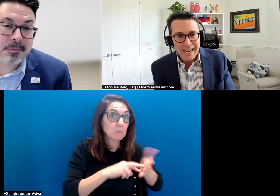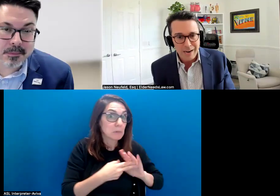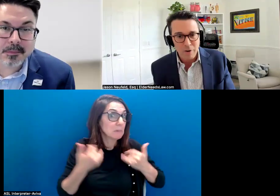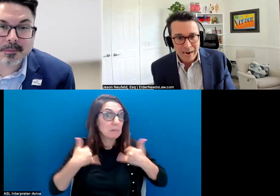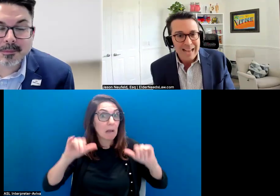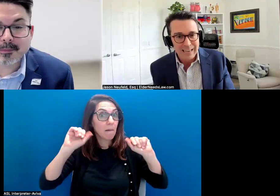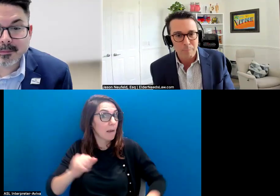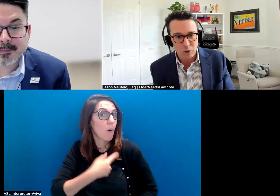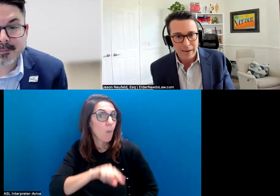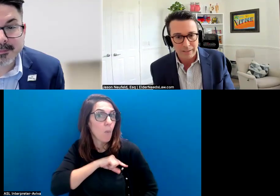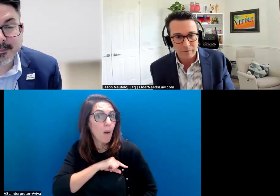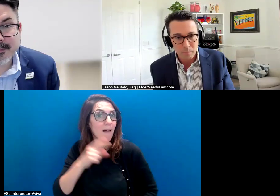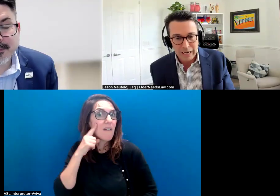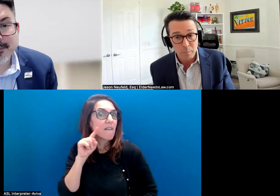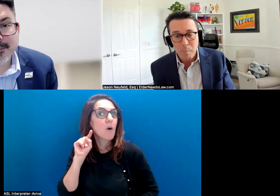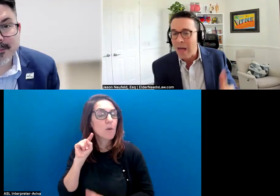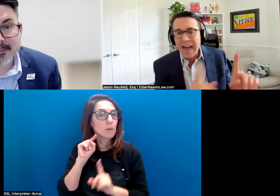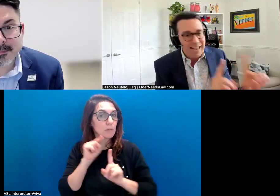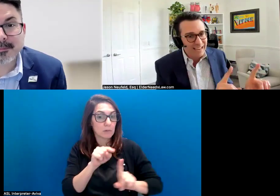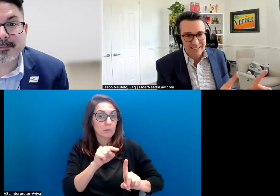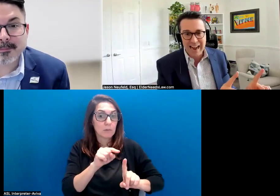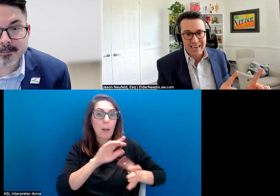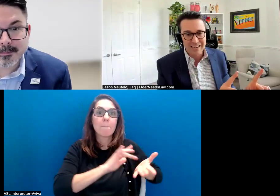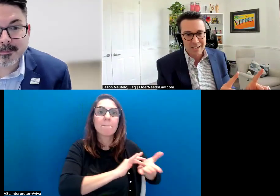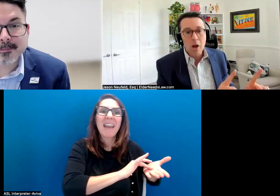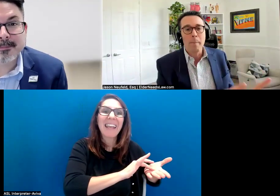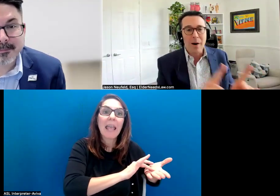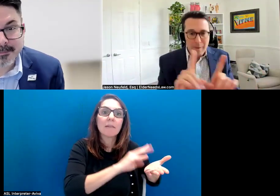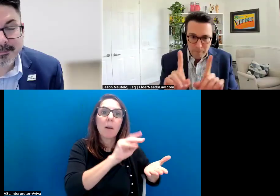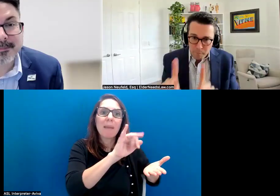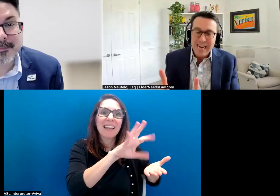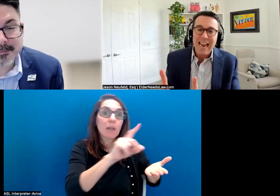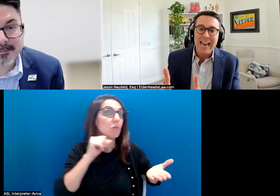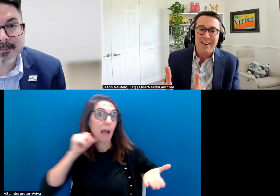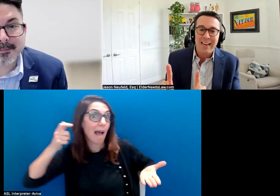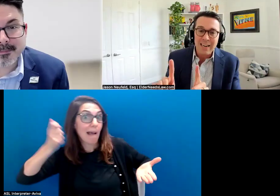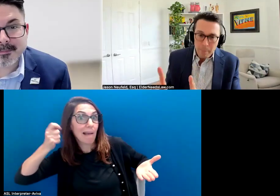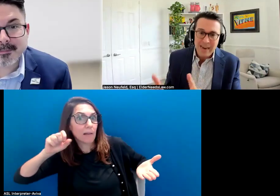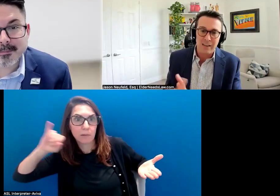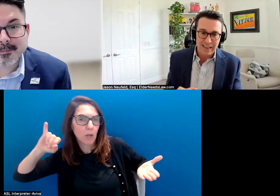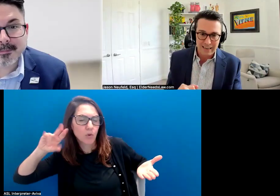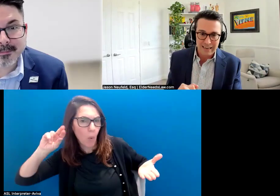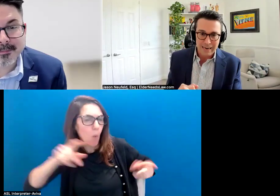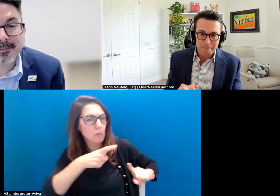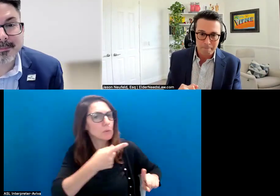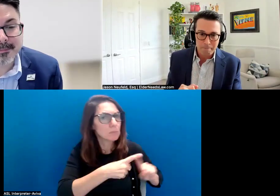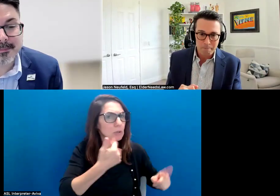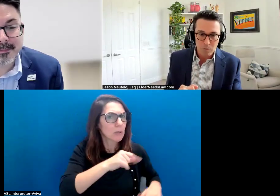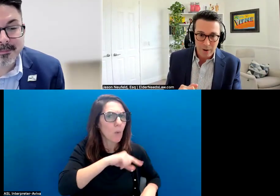for Medicaid from an asset perspective, protect, not SSI, but Medicaid independent of